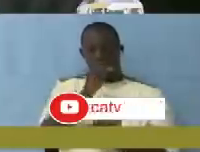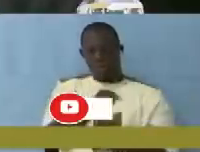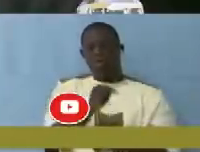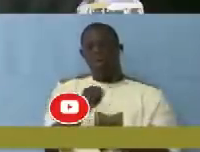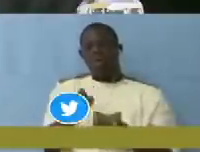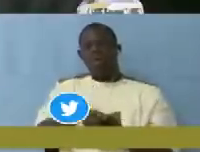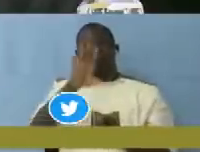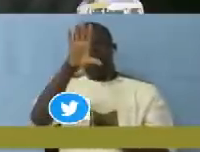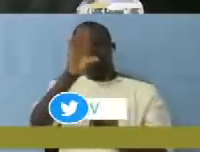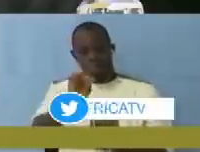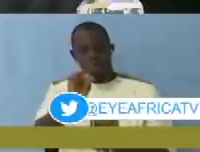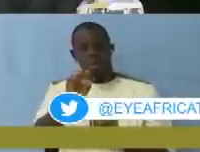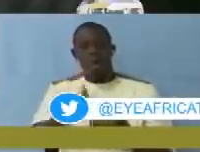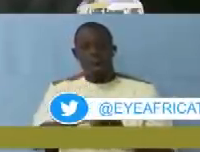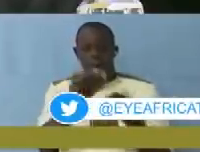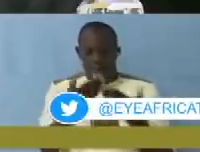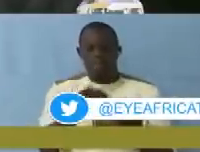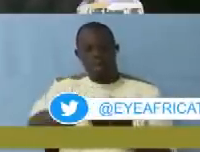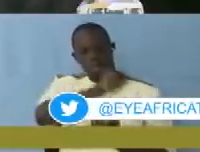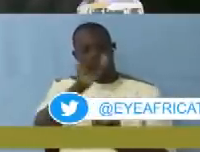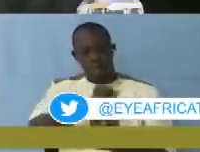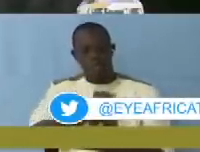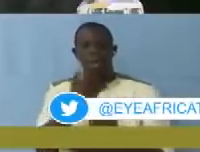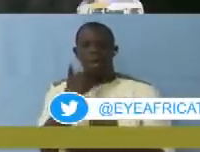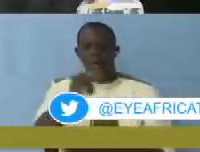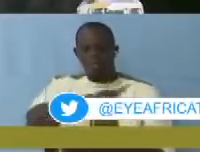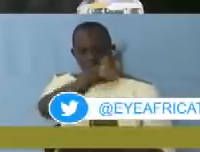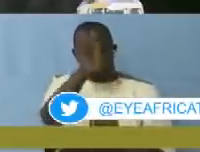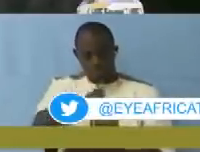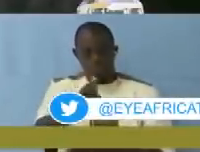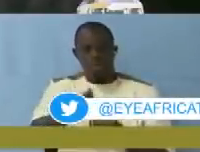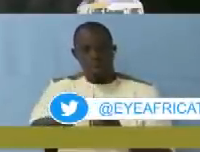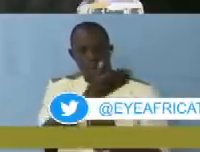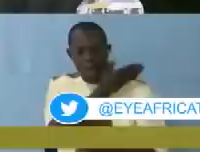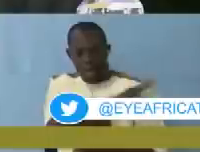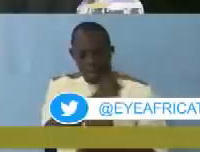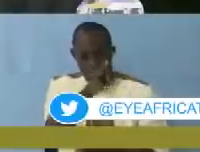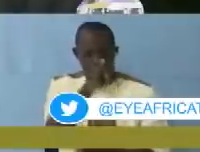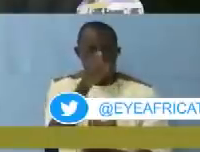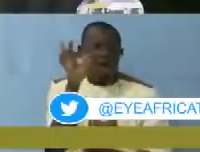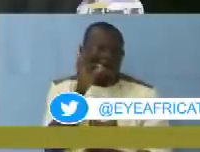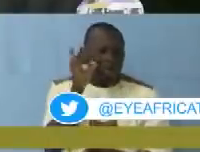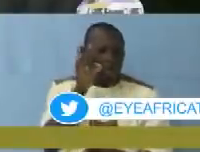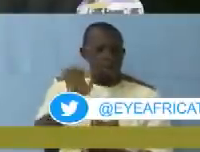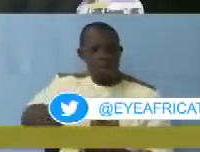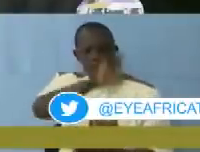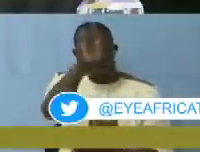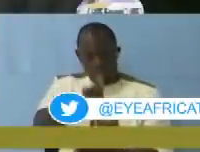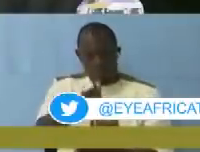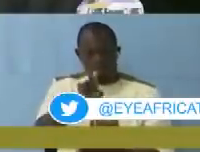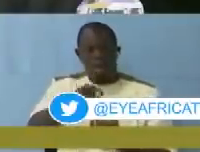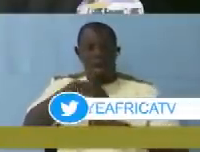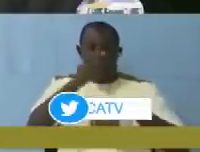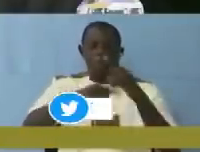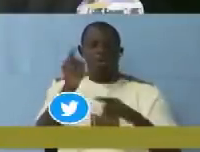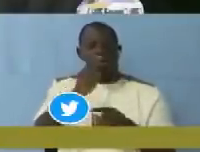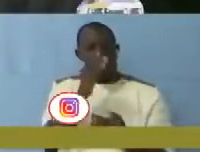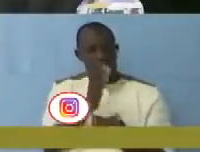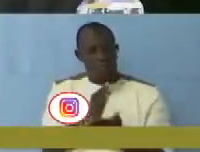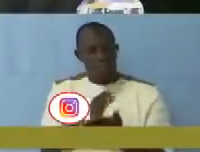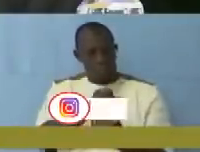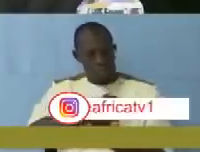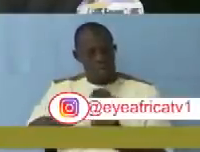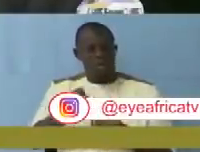and then he asks them questions and would allow you to answer his questions. But the fact that he